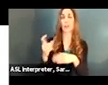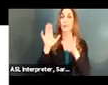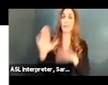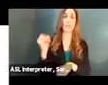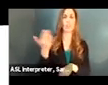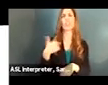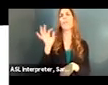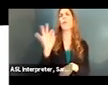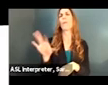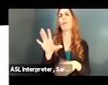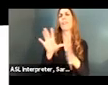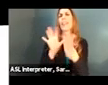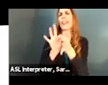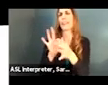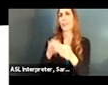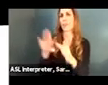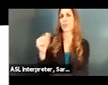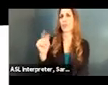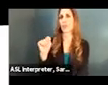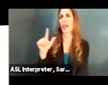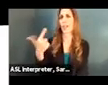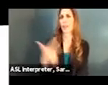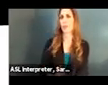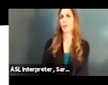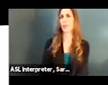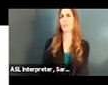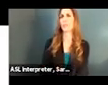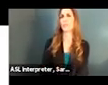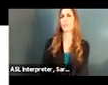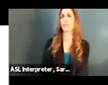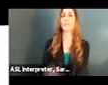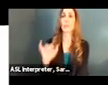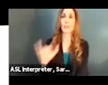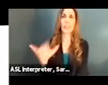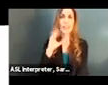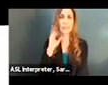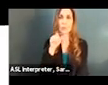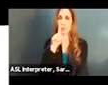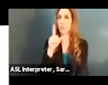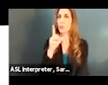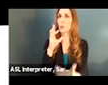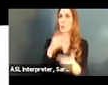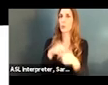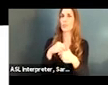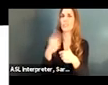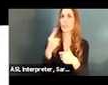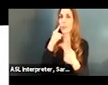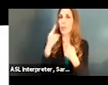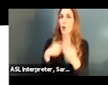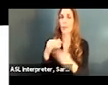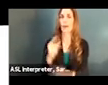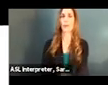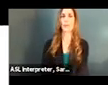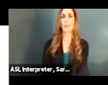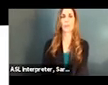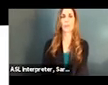chat after, of making this experience with this music device really inclusive. So it's something they've actually thought about. So